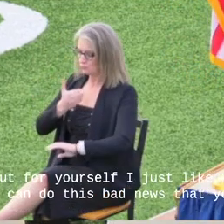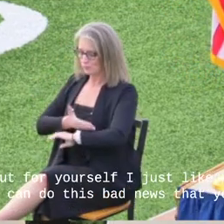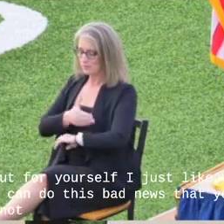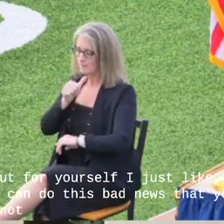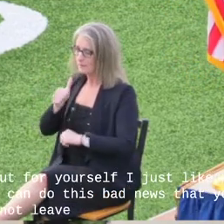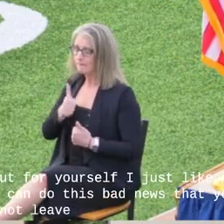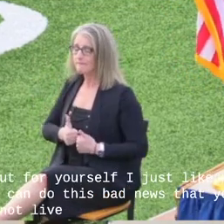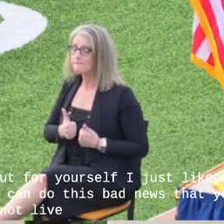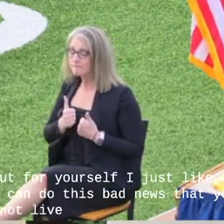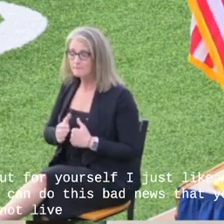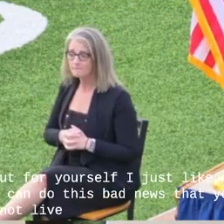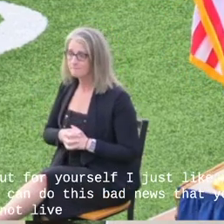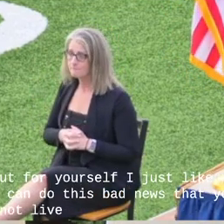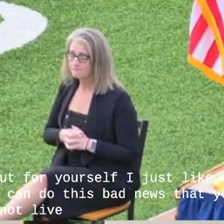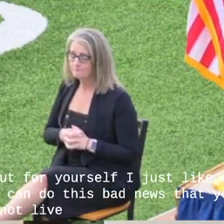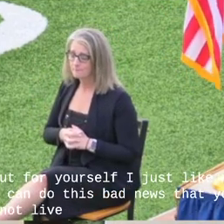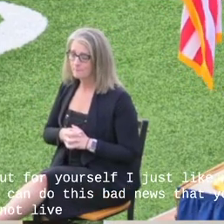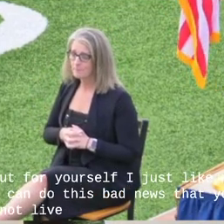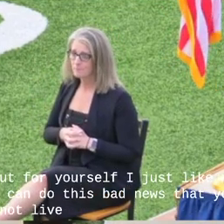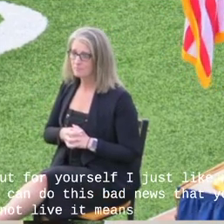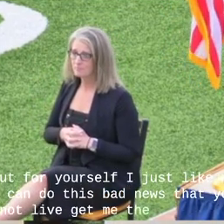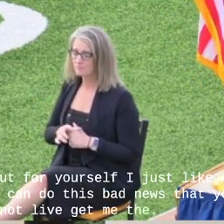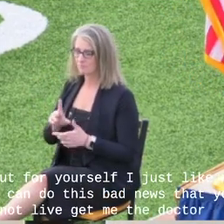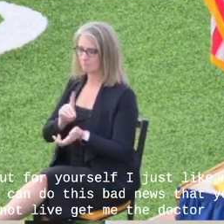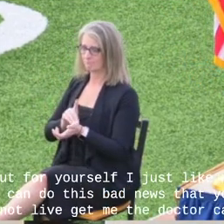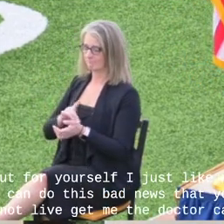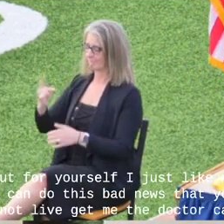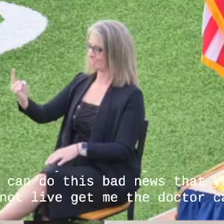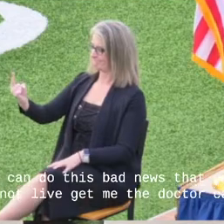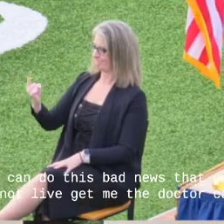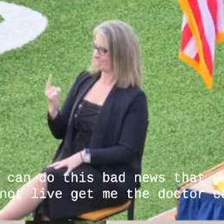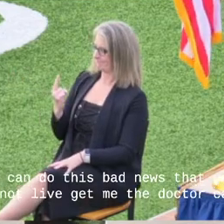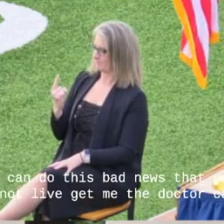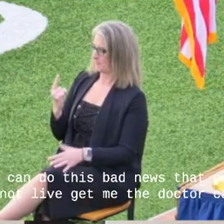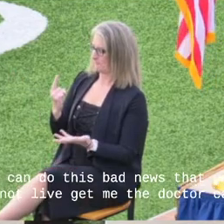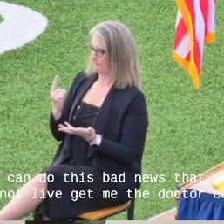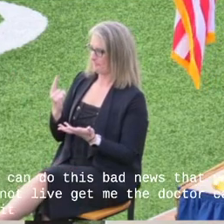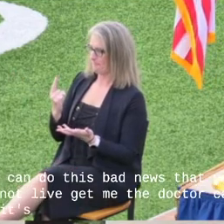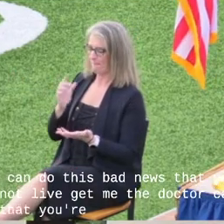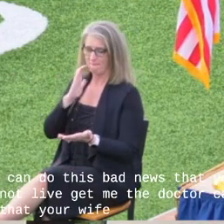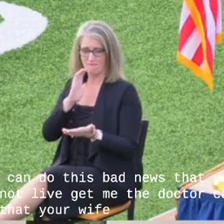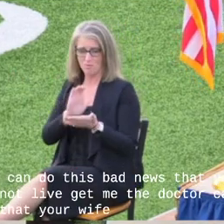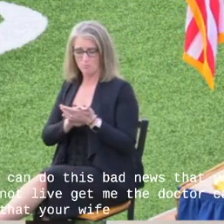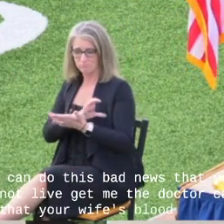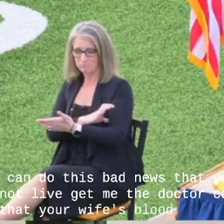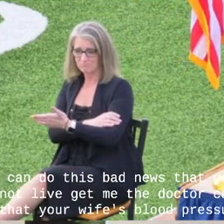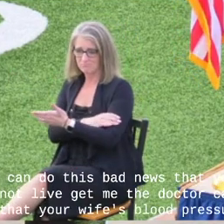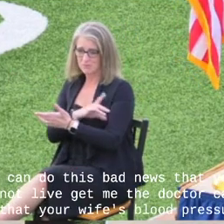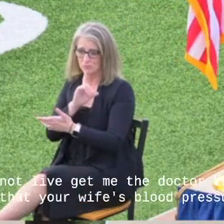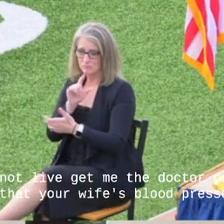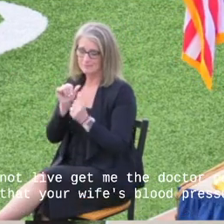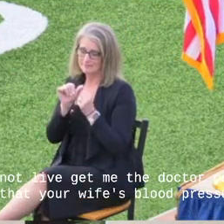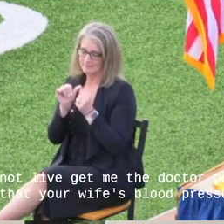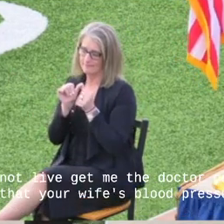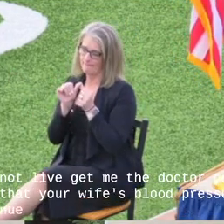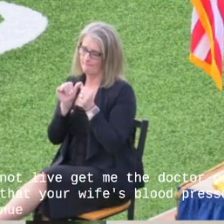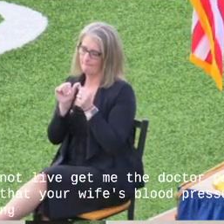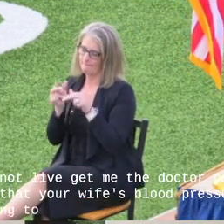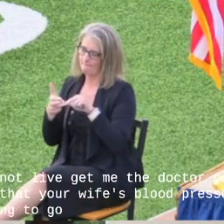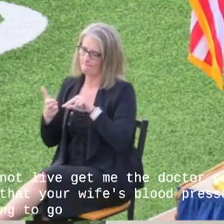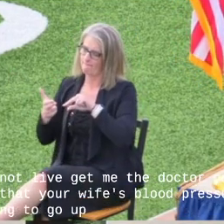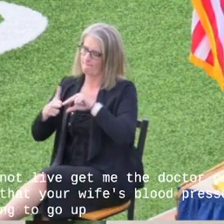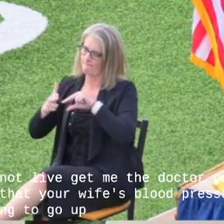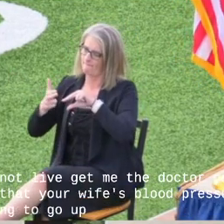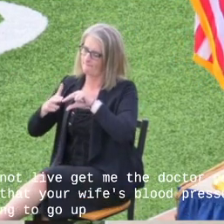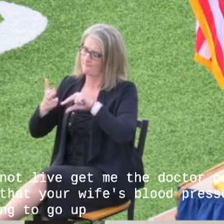not live. That then the doctor came to me and he said that your wife's blood pressure is continuing to go